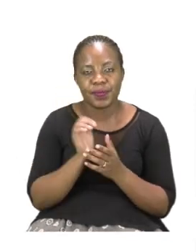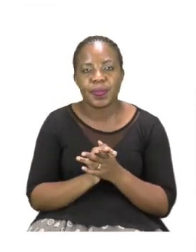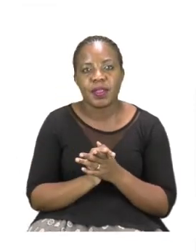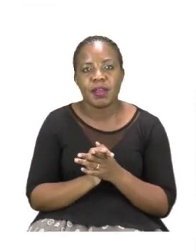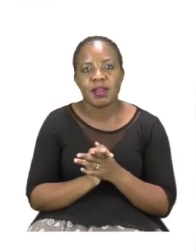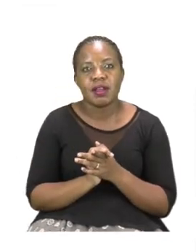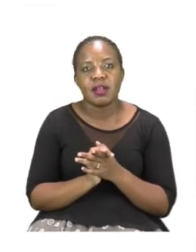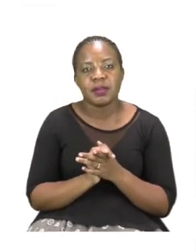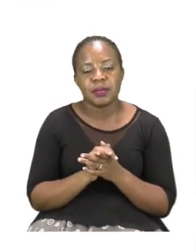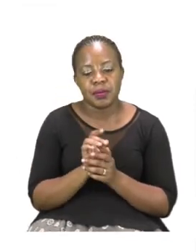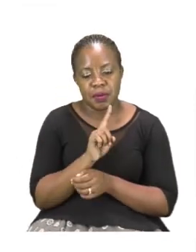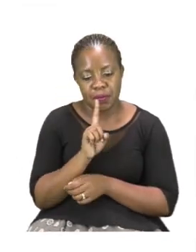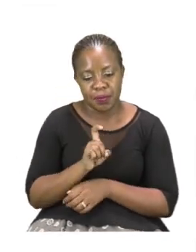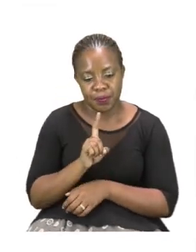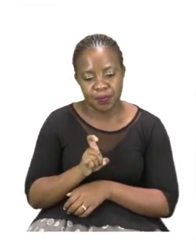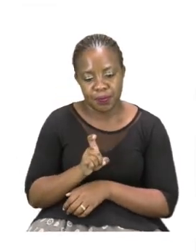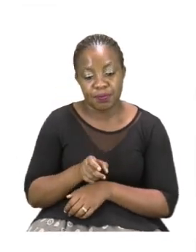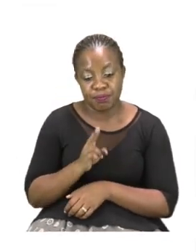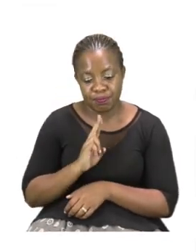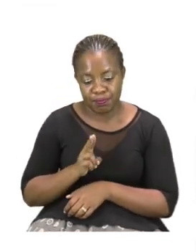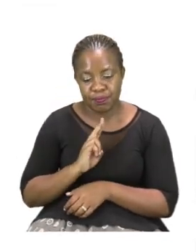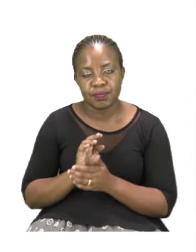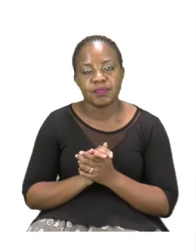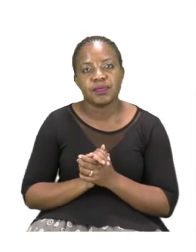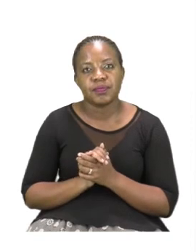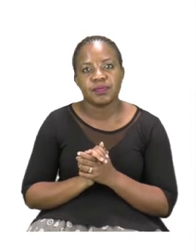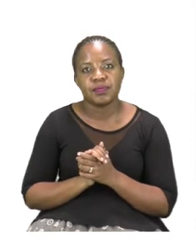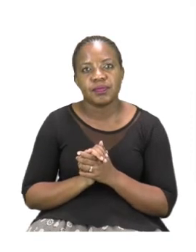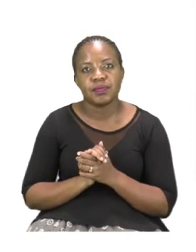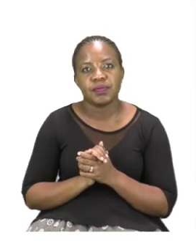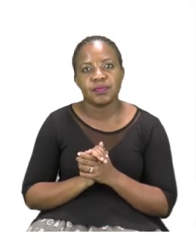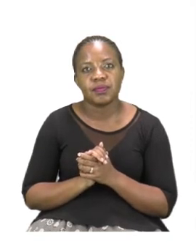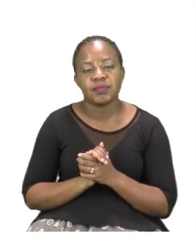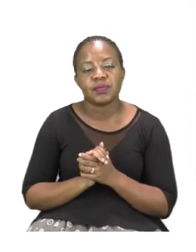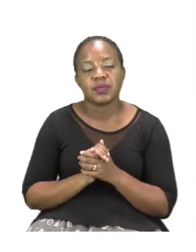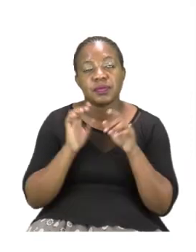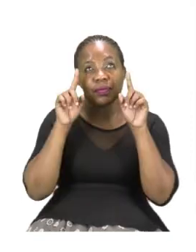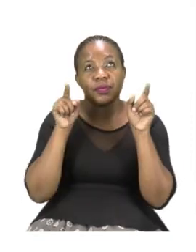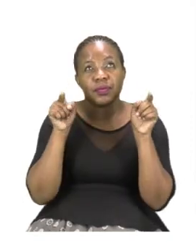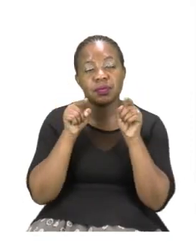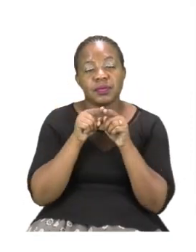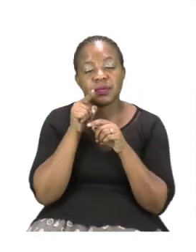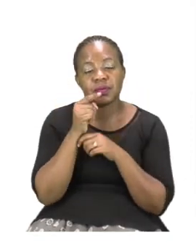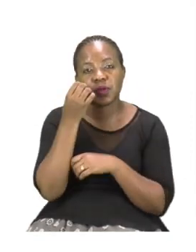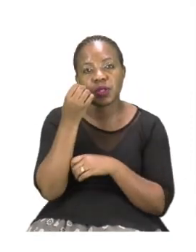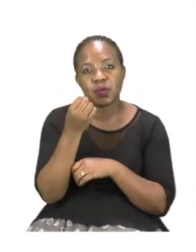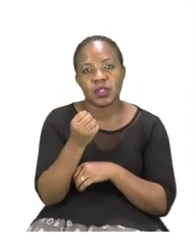below. But before we do that, you can see that we have March